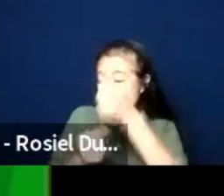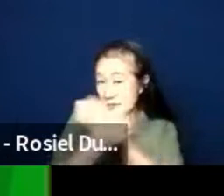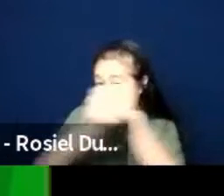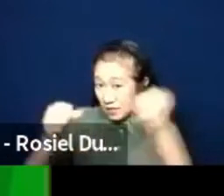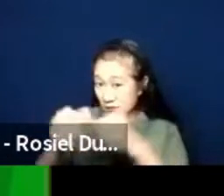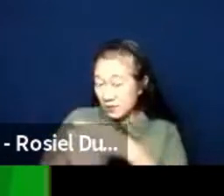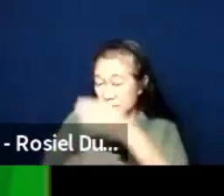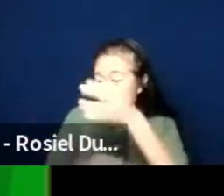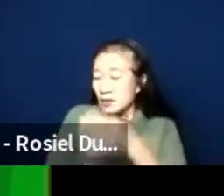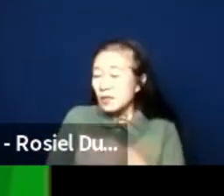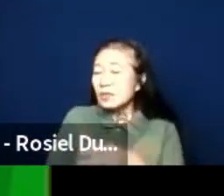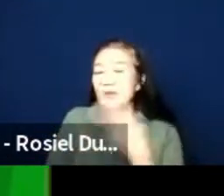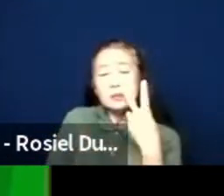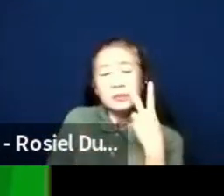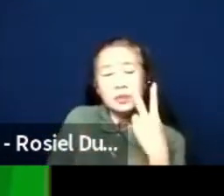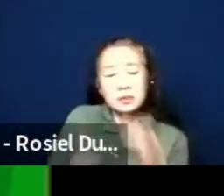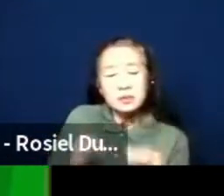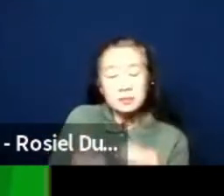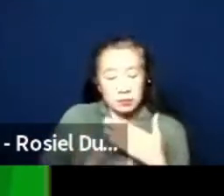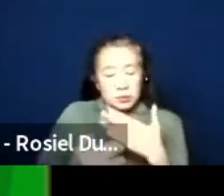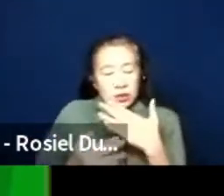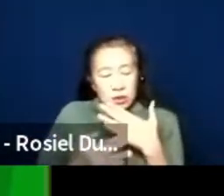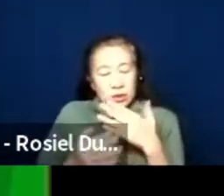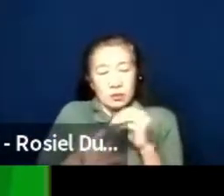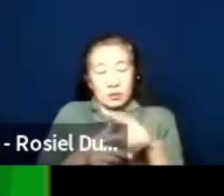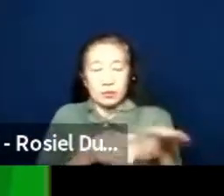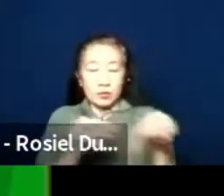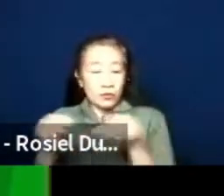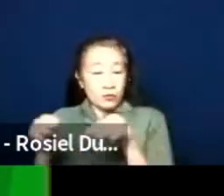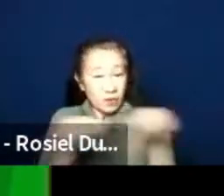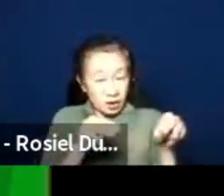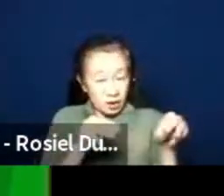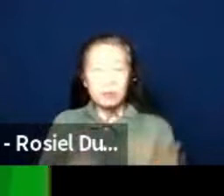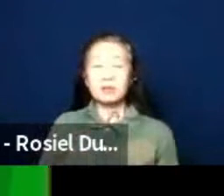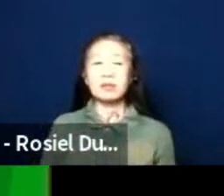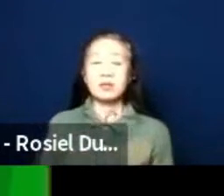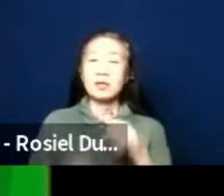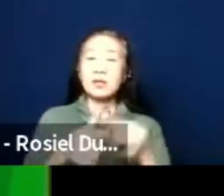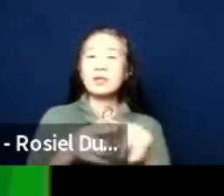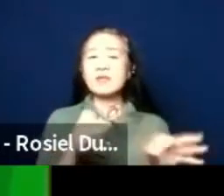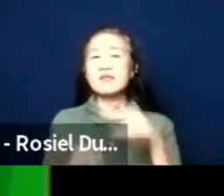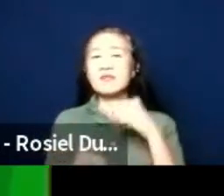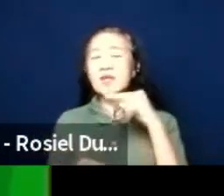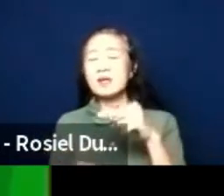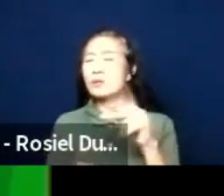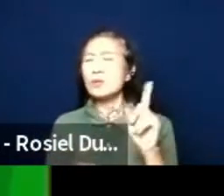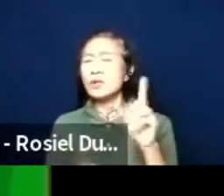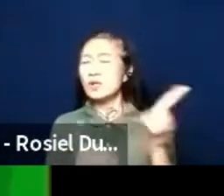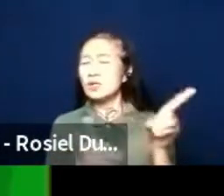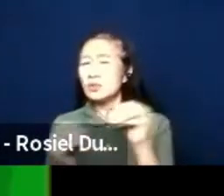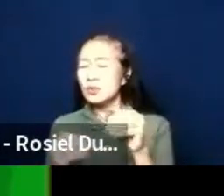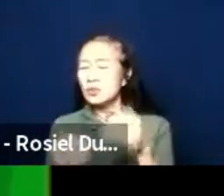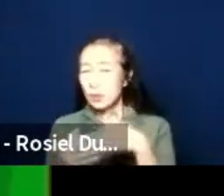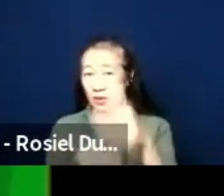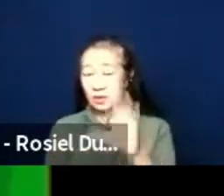the victim is breathing or moving. Okay. Then if not, what are you going to do? The